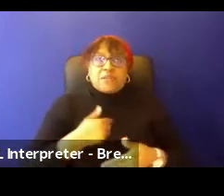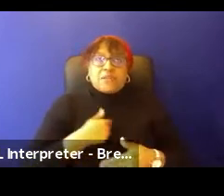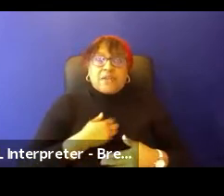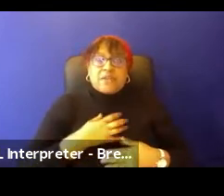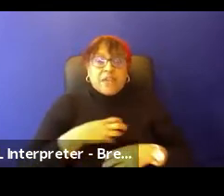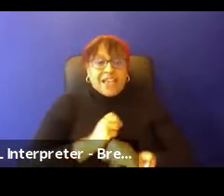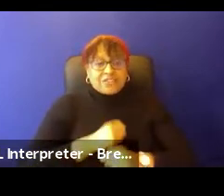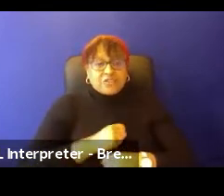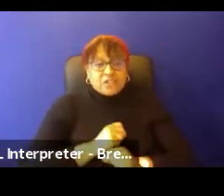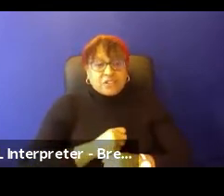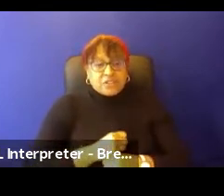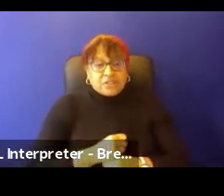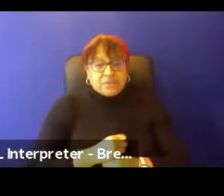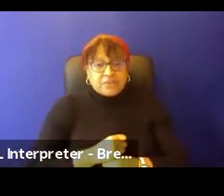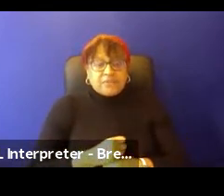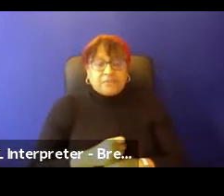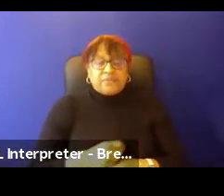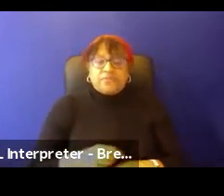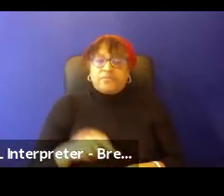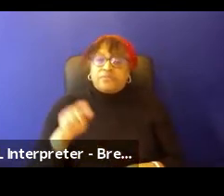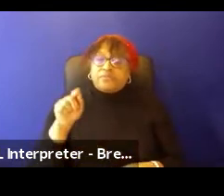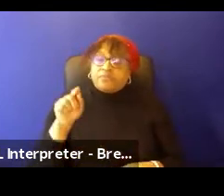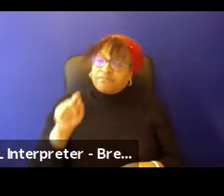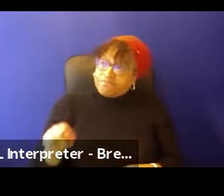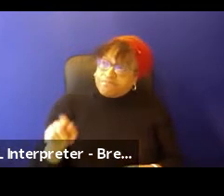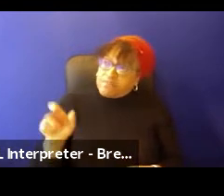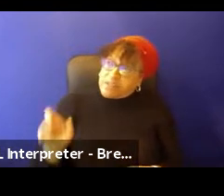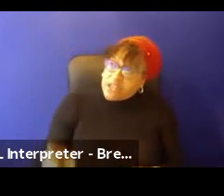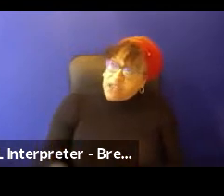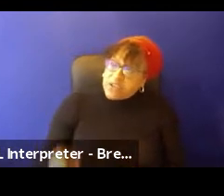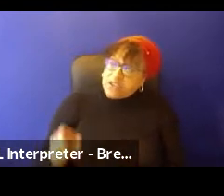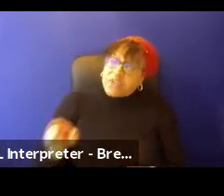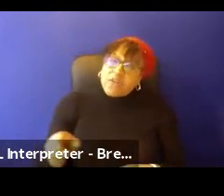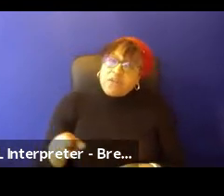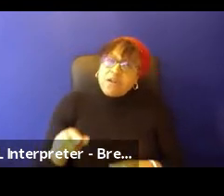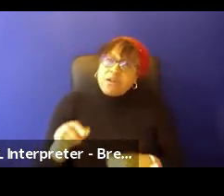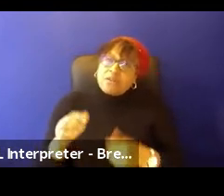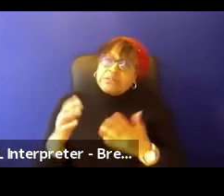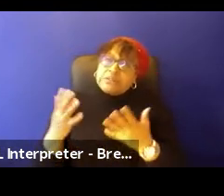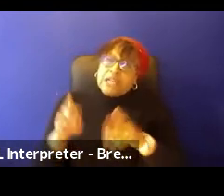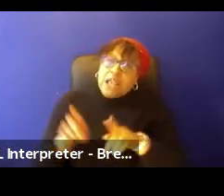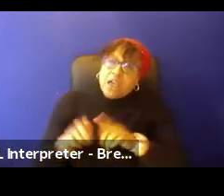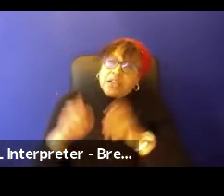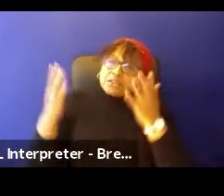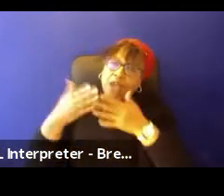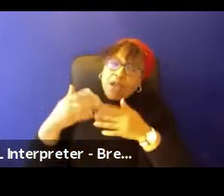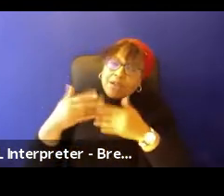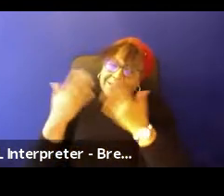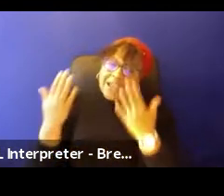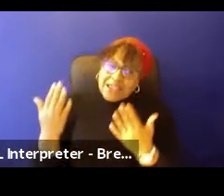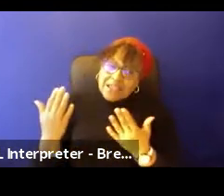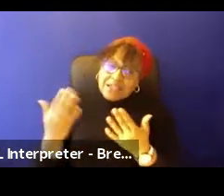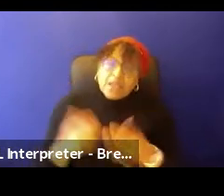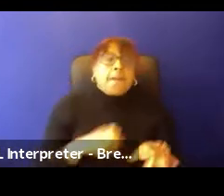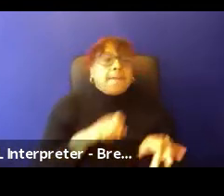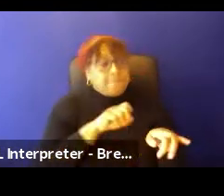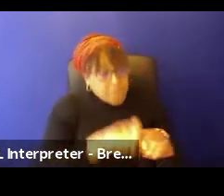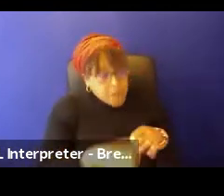She's a very vivacious character. There are dark days. There are dark days. Most of the time she's